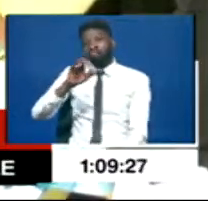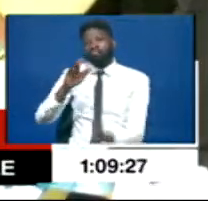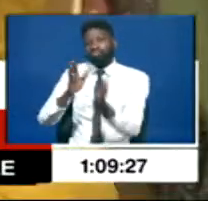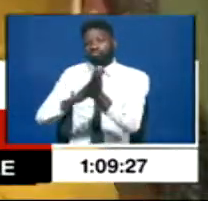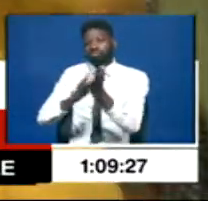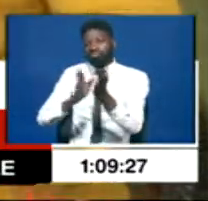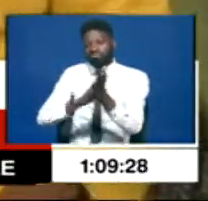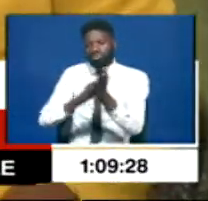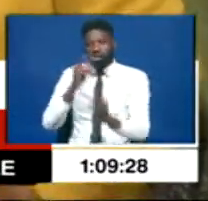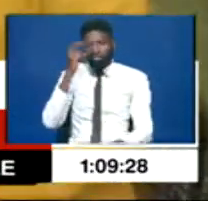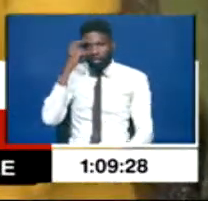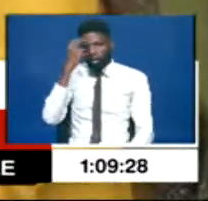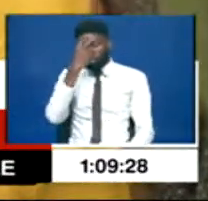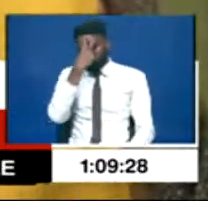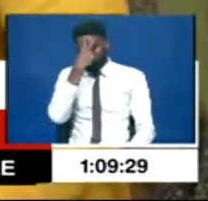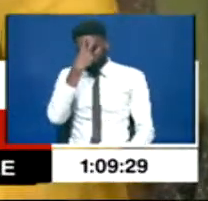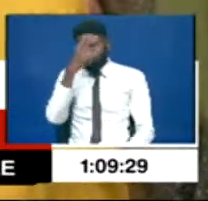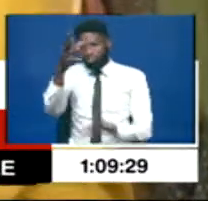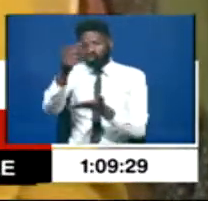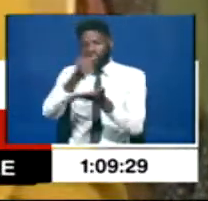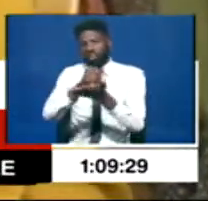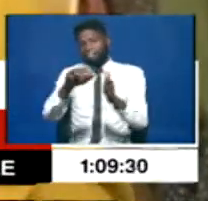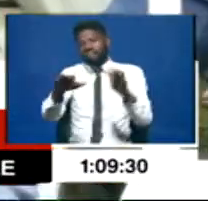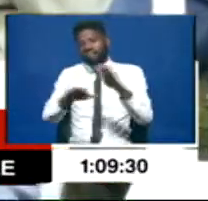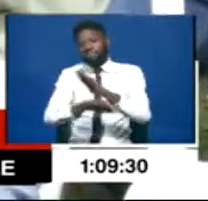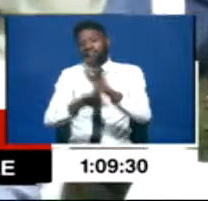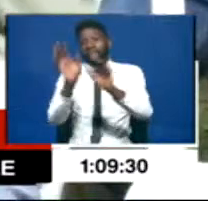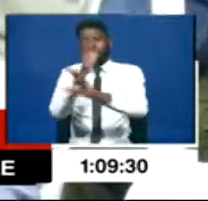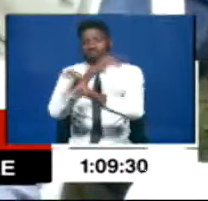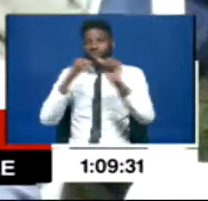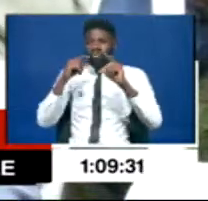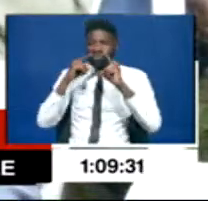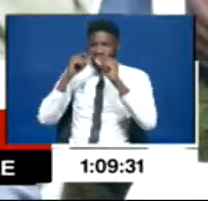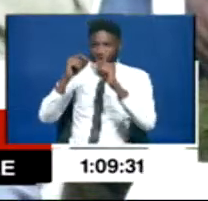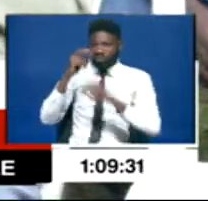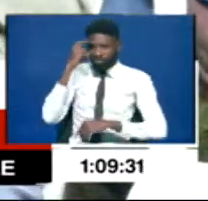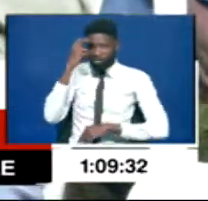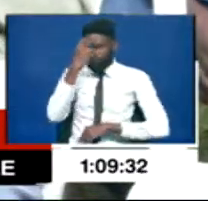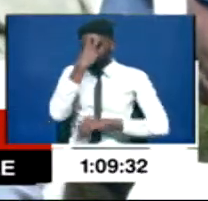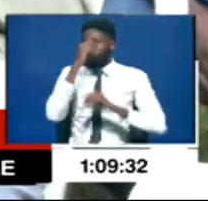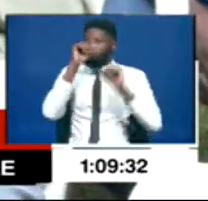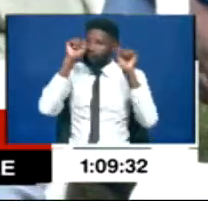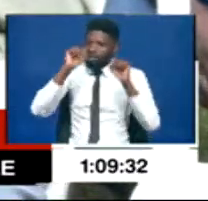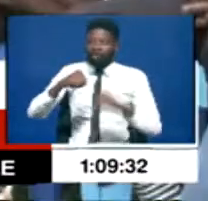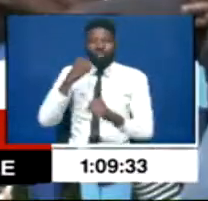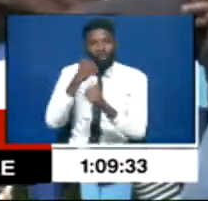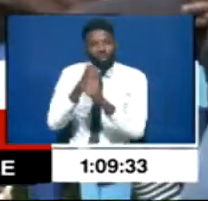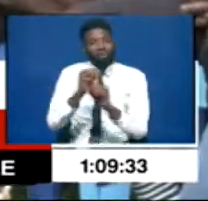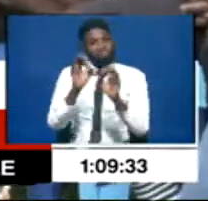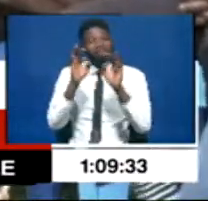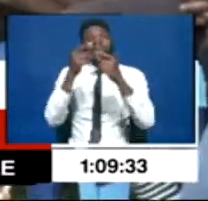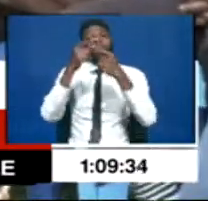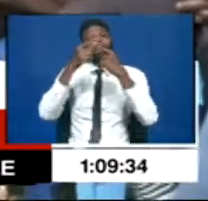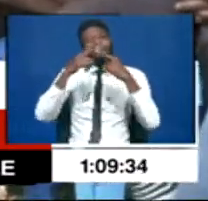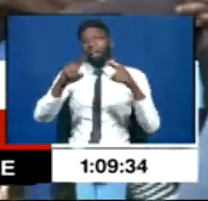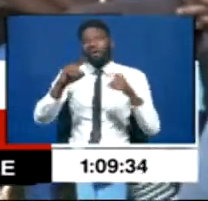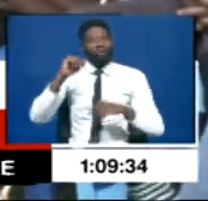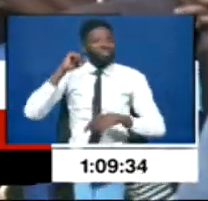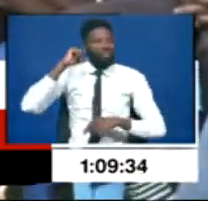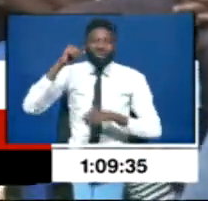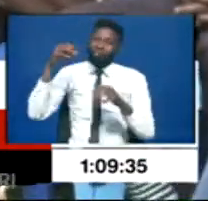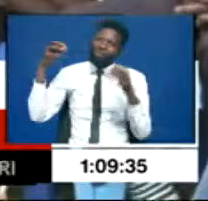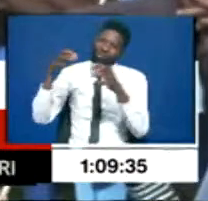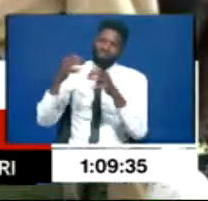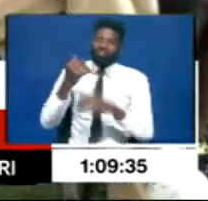running mate, noting that she was capable of delivering, though she was in the wrong camp. She spoke in Naivasha while launching